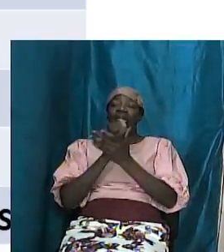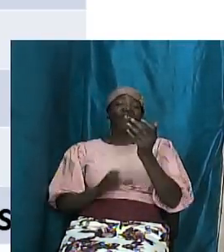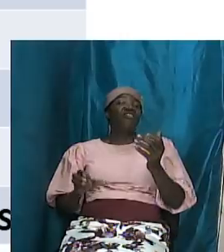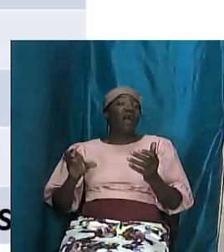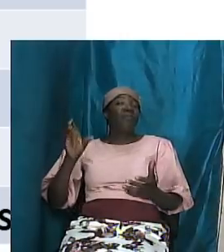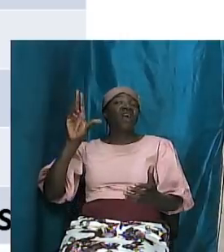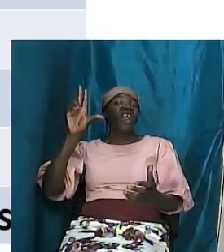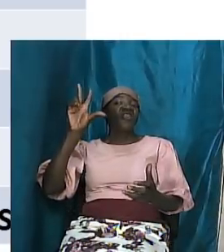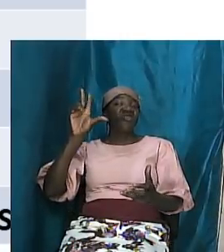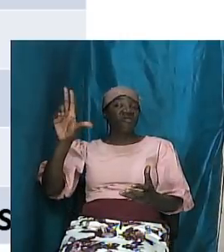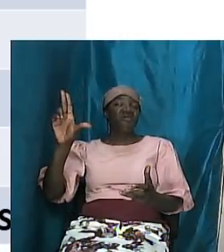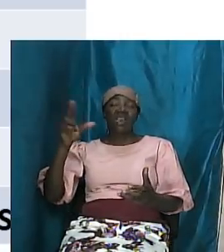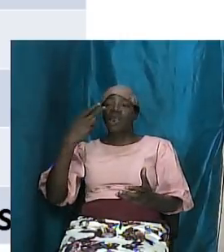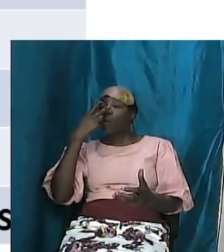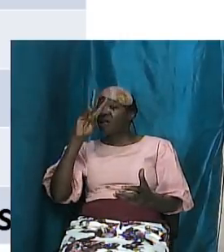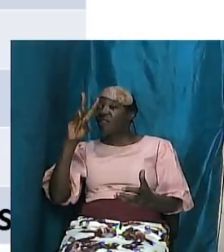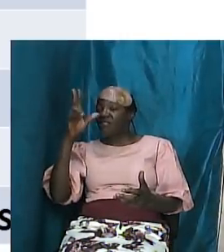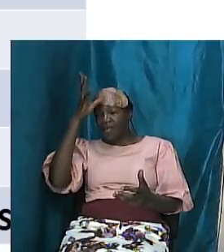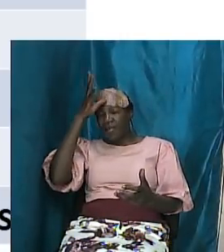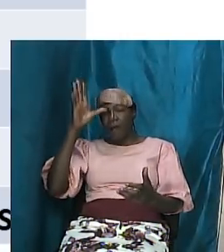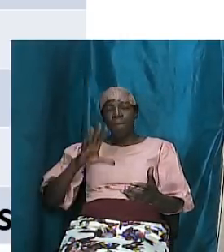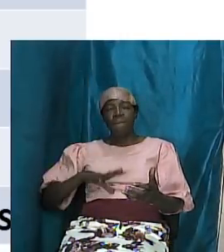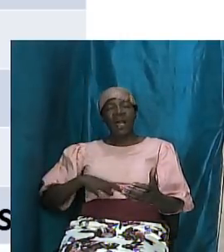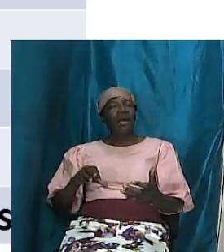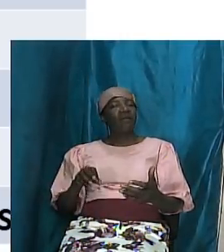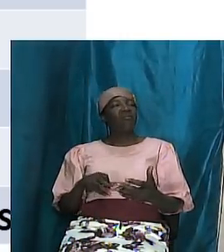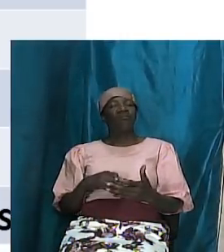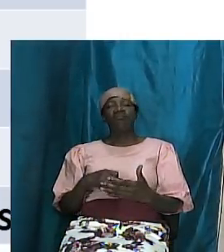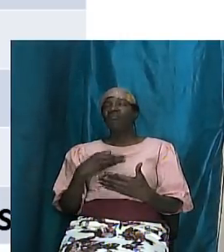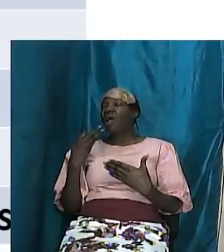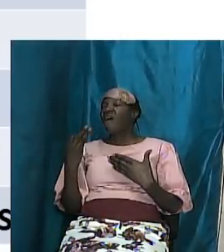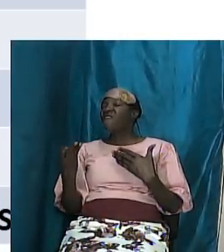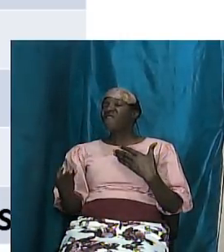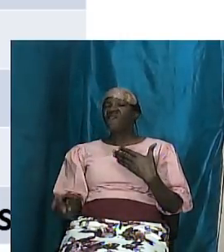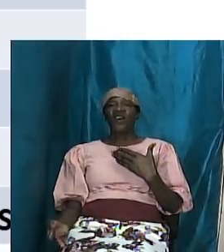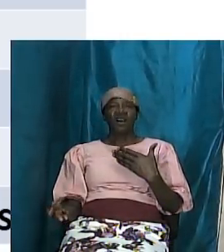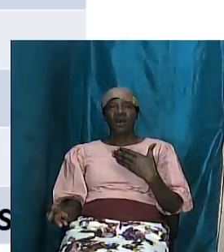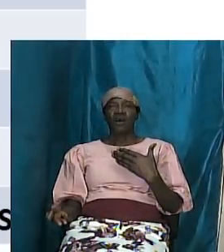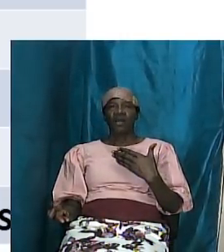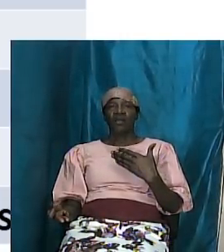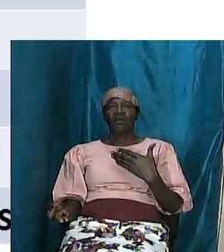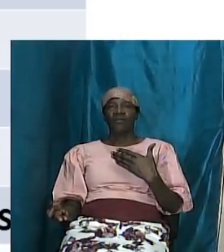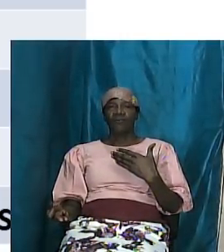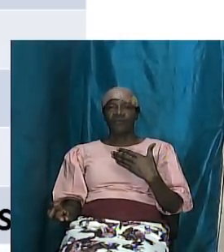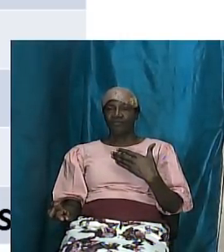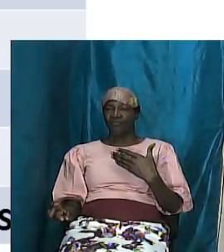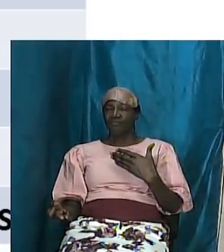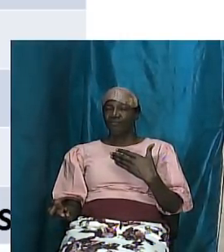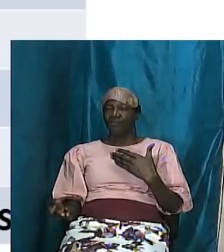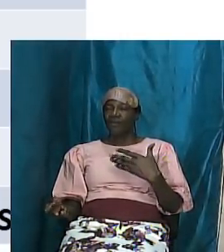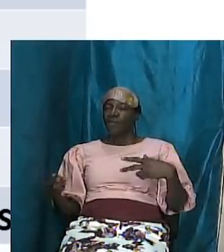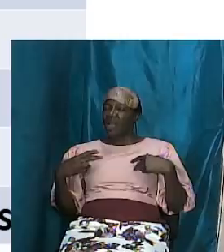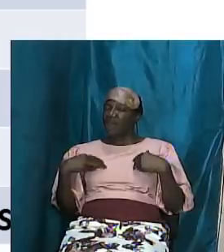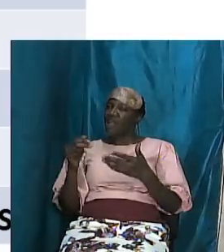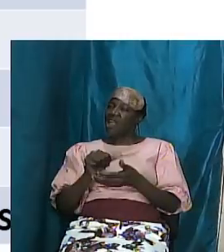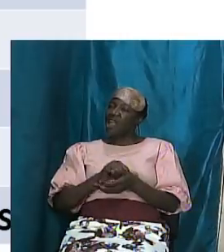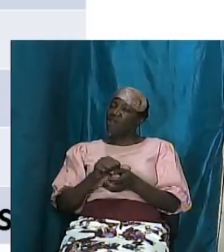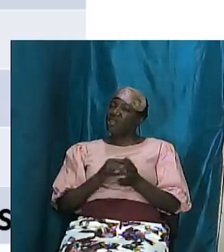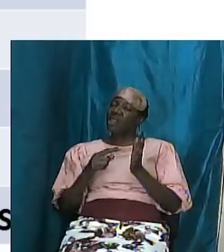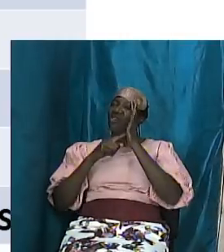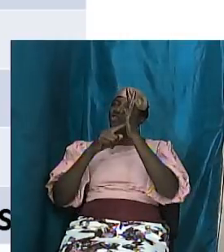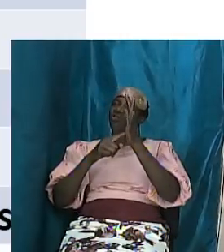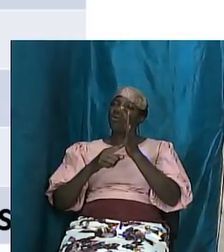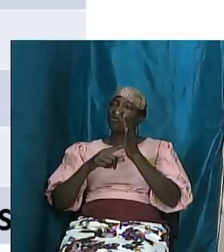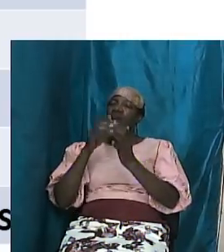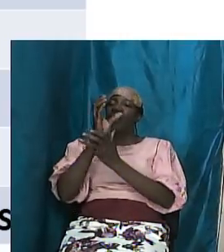see where man fell. So chapter 3 speaks about the fall of man, and we had the whole thing outlined there. By we get to